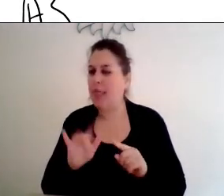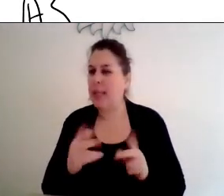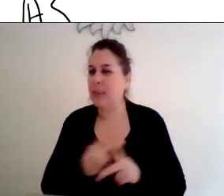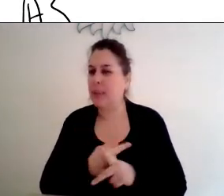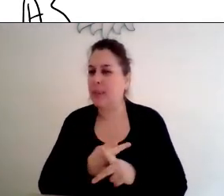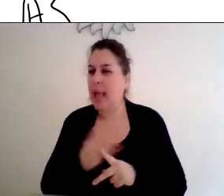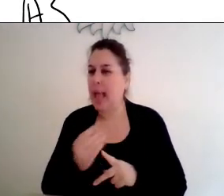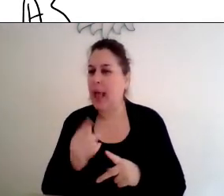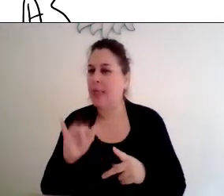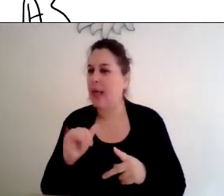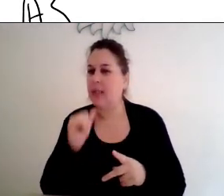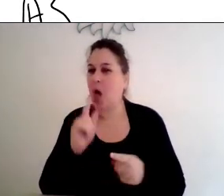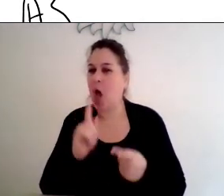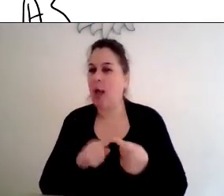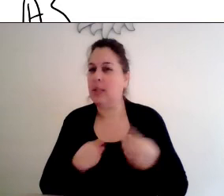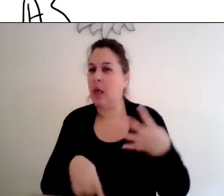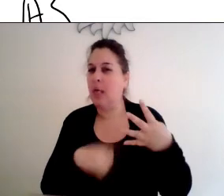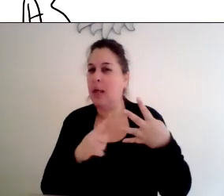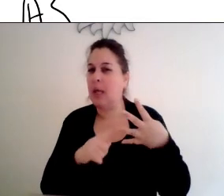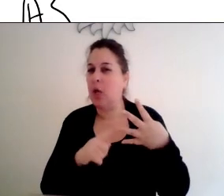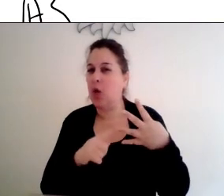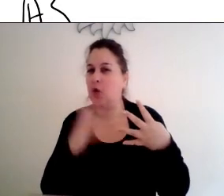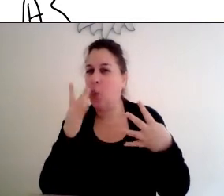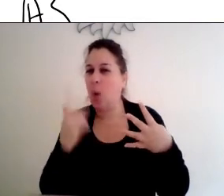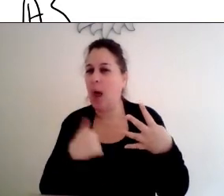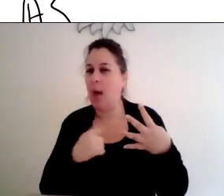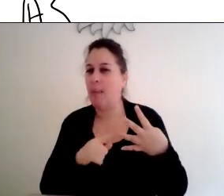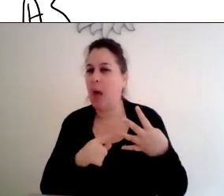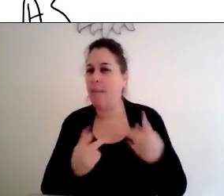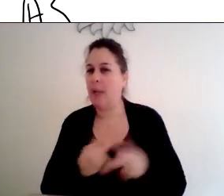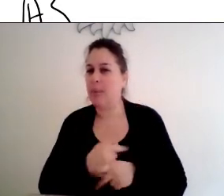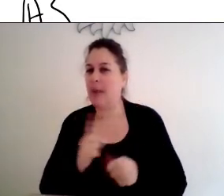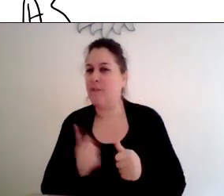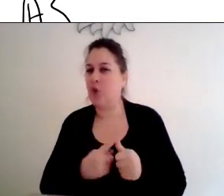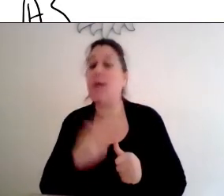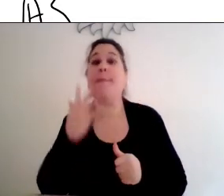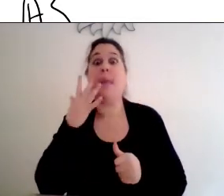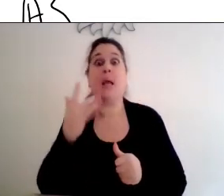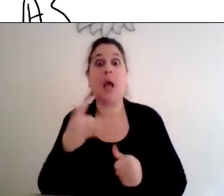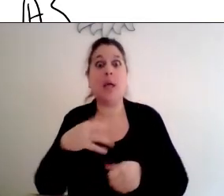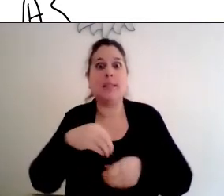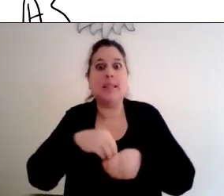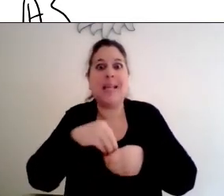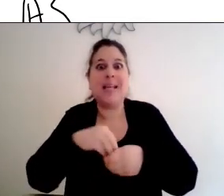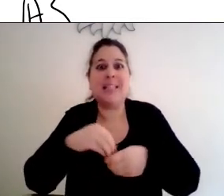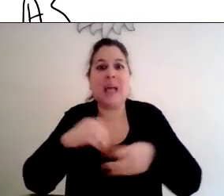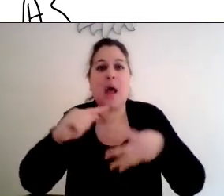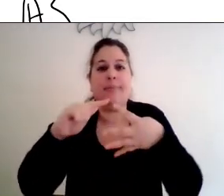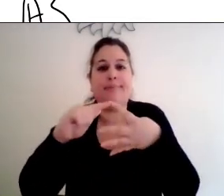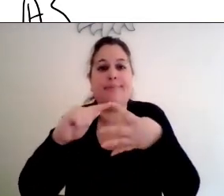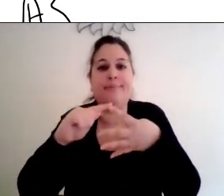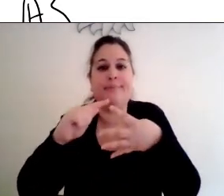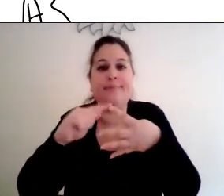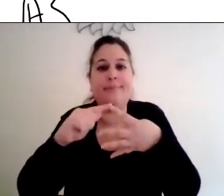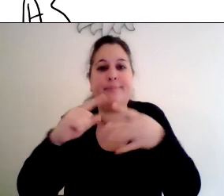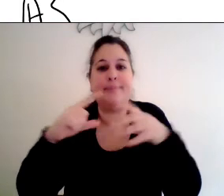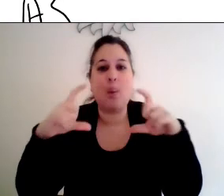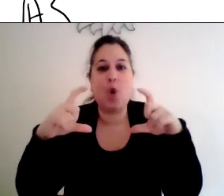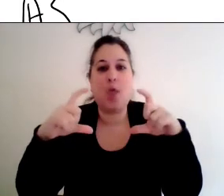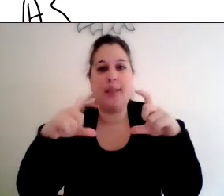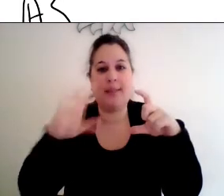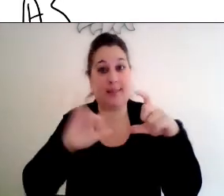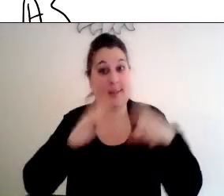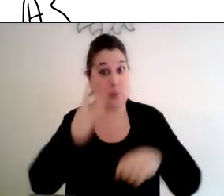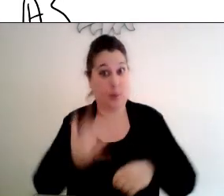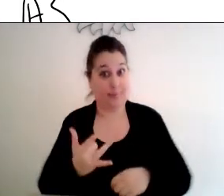the parentheses first. That's what's first. Okay, so 12 times 3 is 36. Now I'm going to bring down everything else.